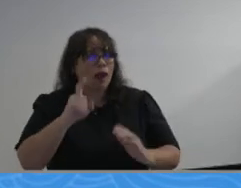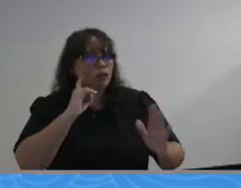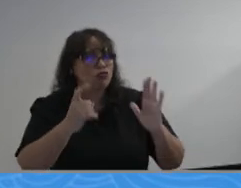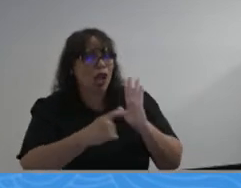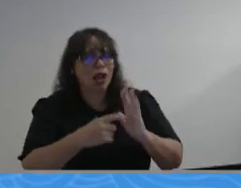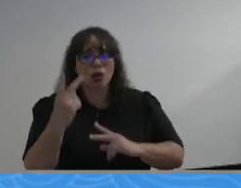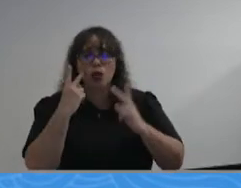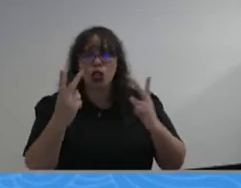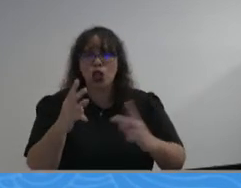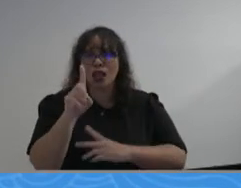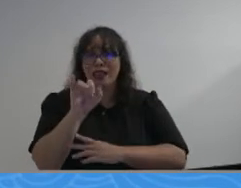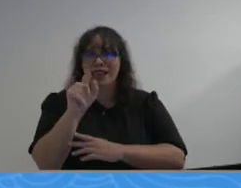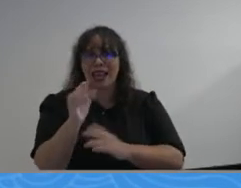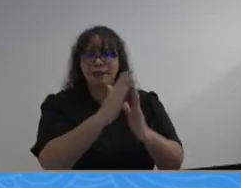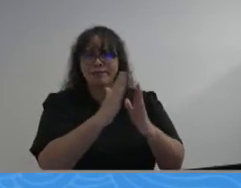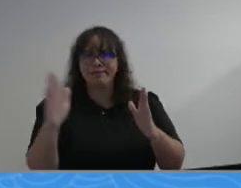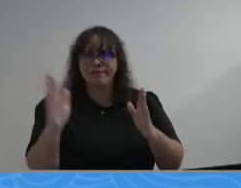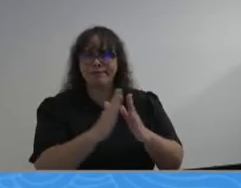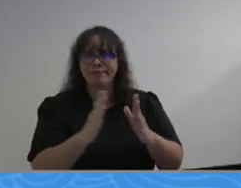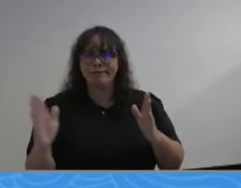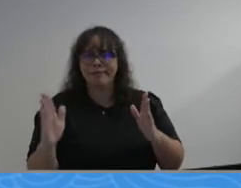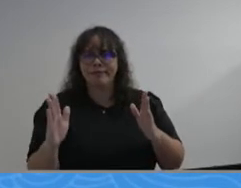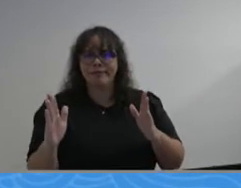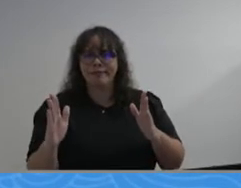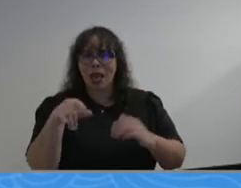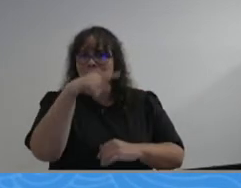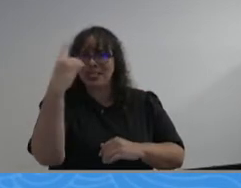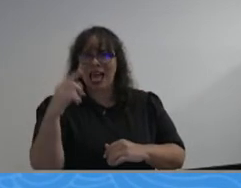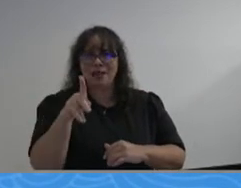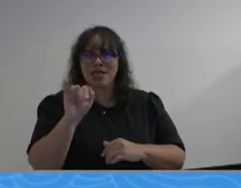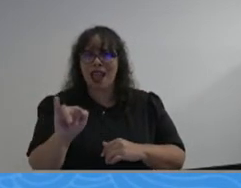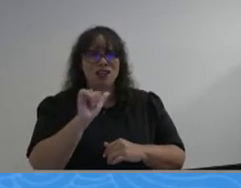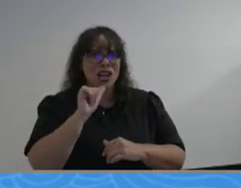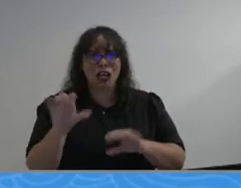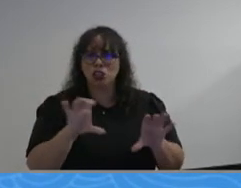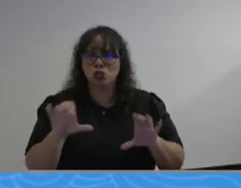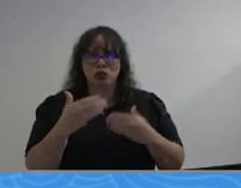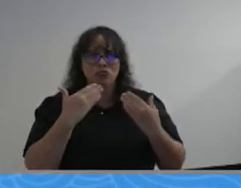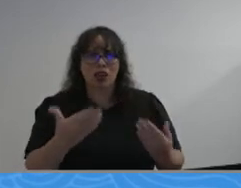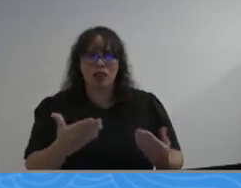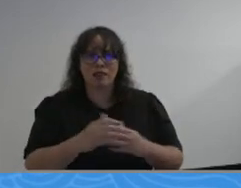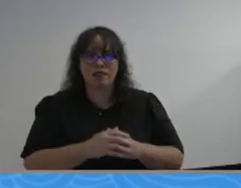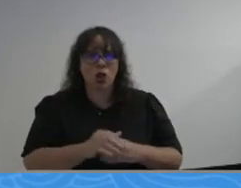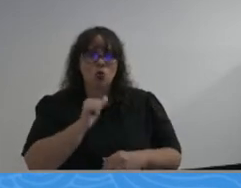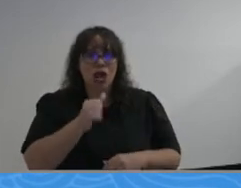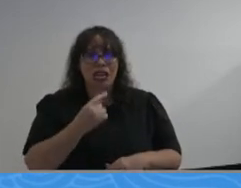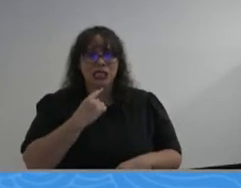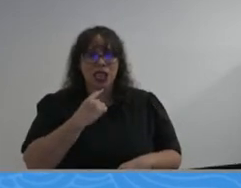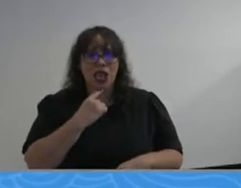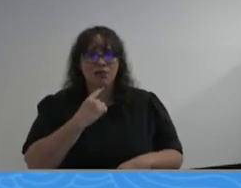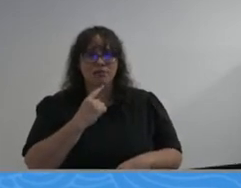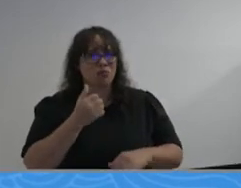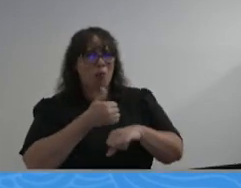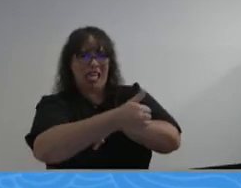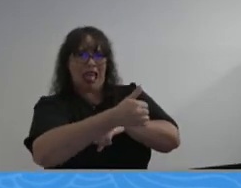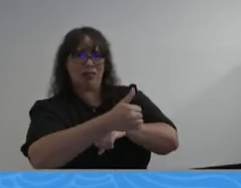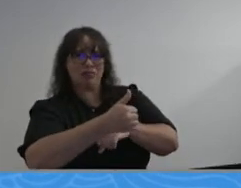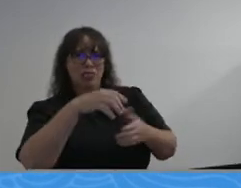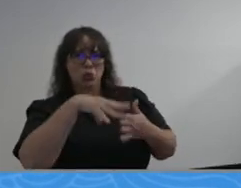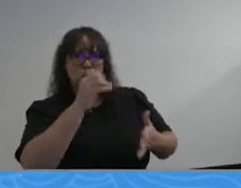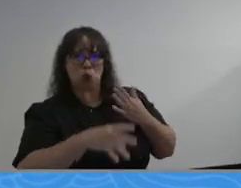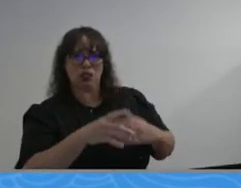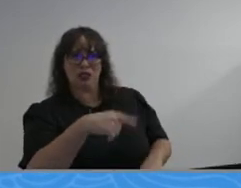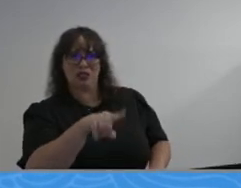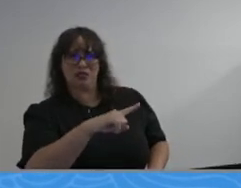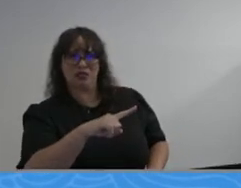when we look at the data across the board, the Black and PI students are not doing nearly as good as they should be. And we're not going to say what's wrong with them. We're not going to say, how do